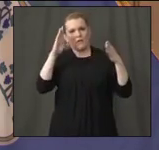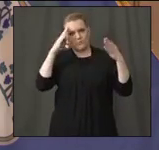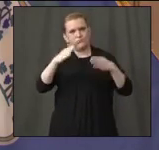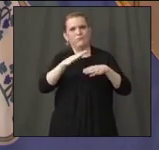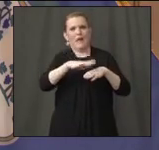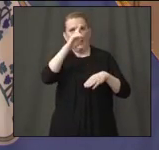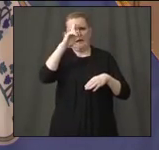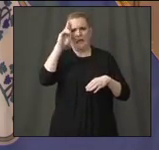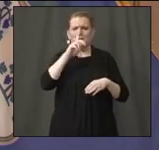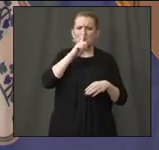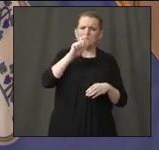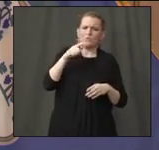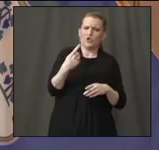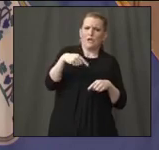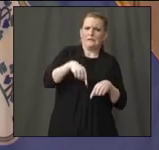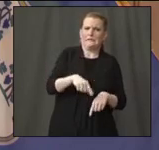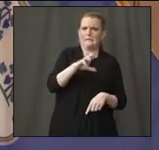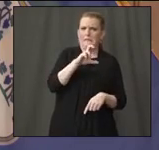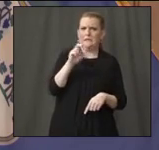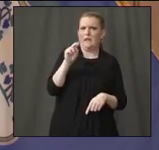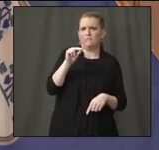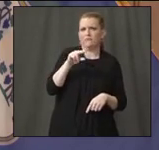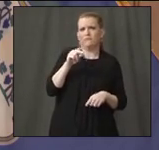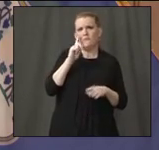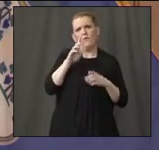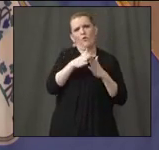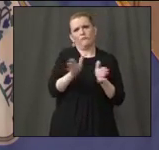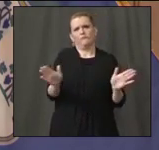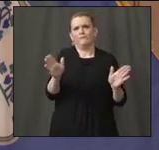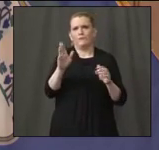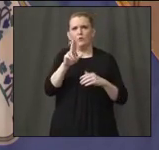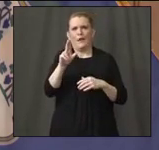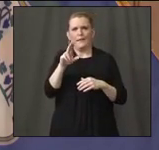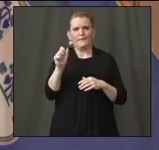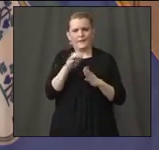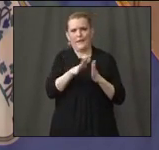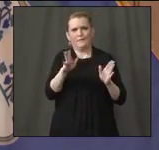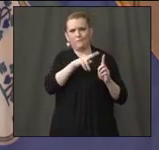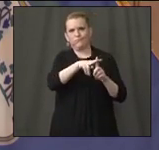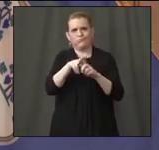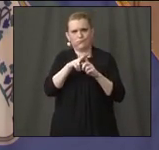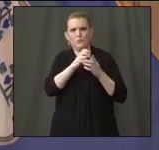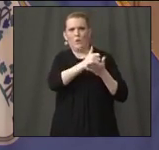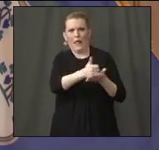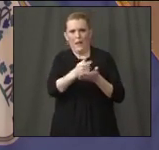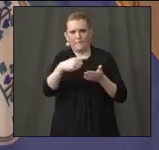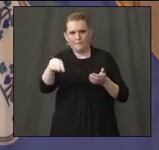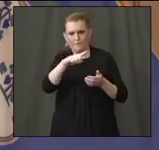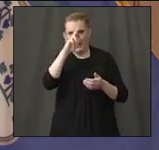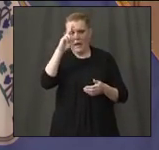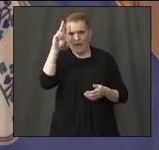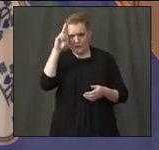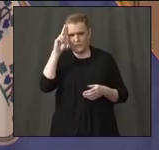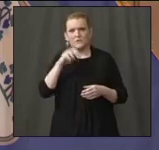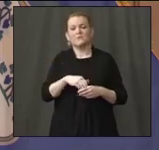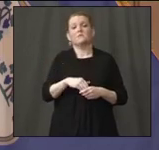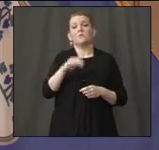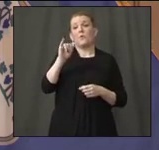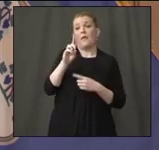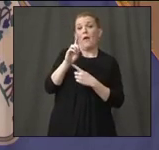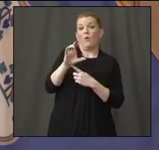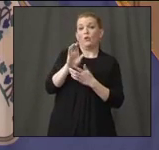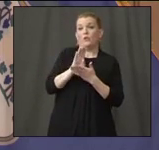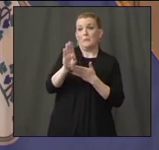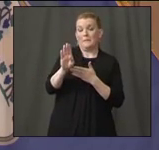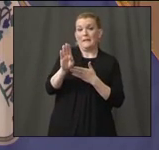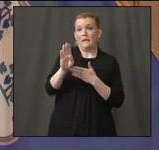the country. That's on top of the $100 billion they got in the first tranche. You know, of that $100 billion, only 30% of it